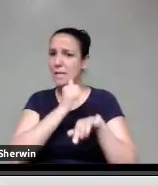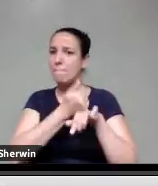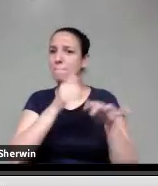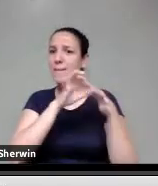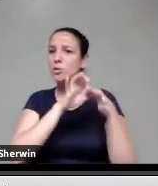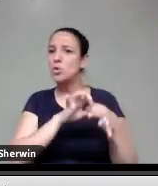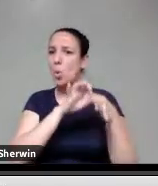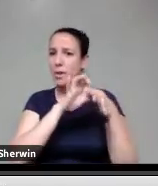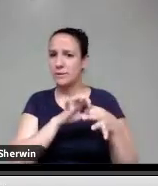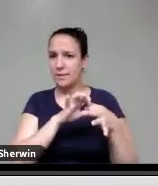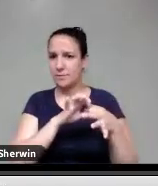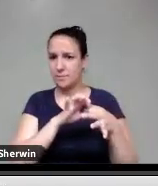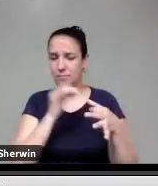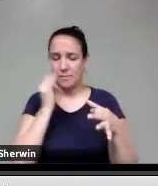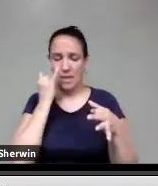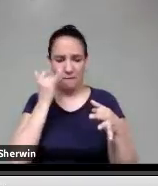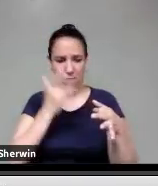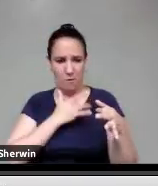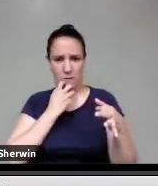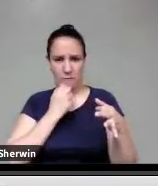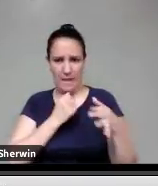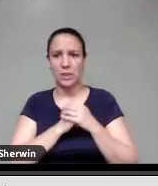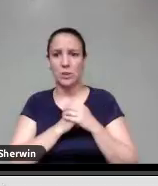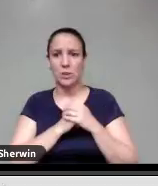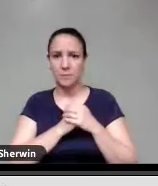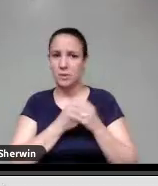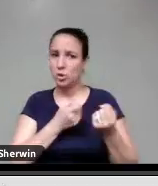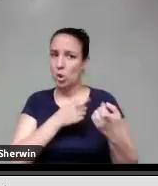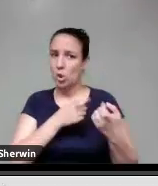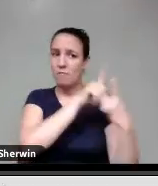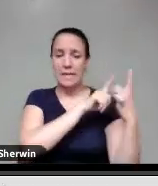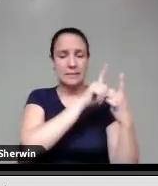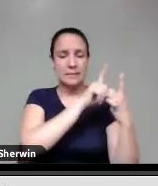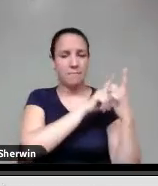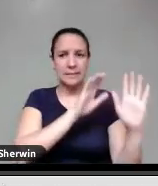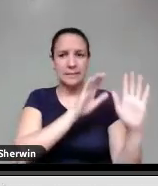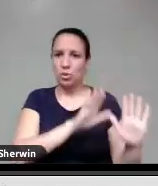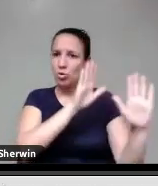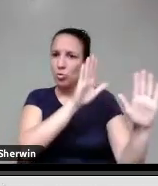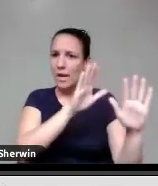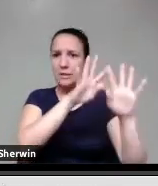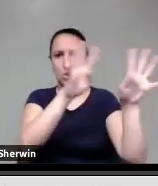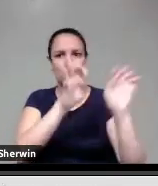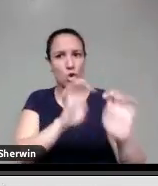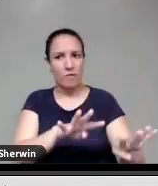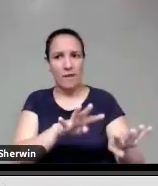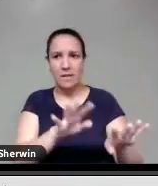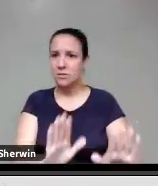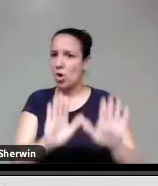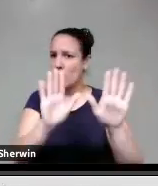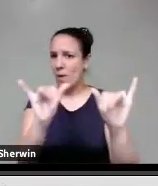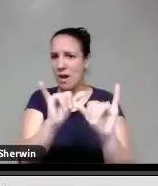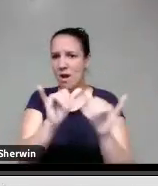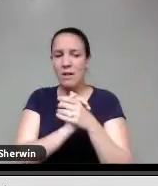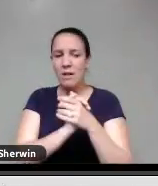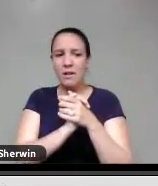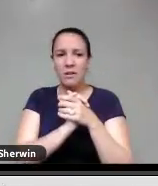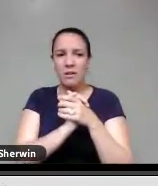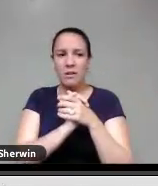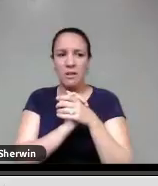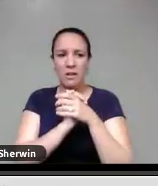when people feel valued? So face-to-face, of course, is great. Surveys are great. You need to make sure, though, that the surveys are going out to not